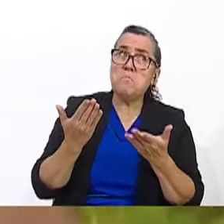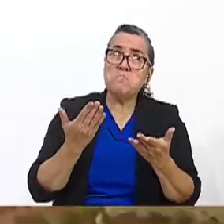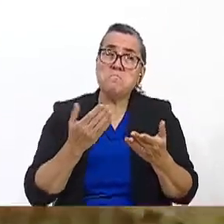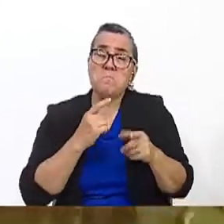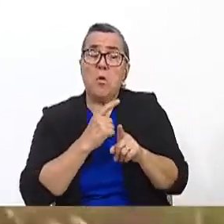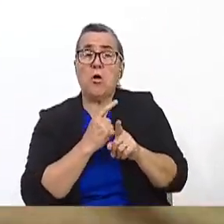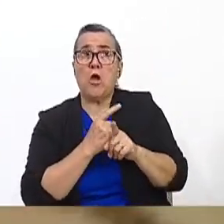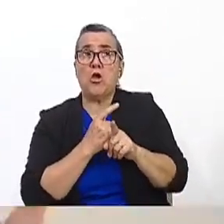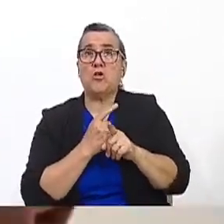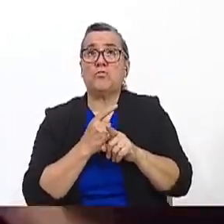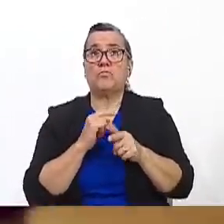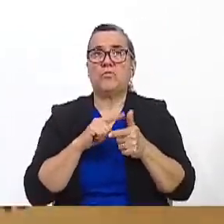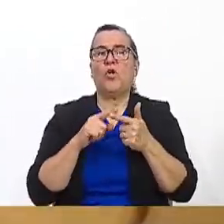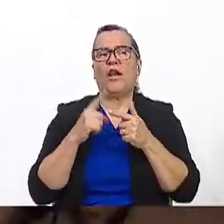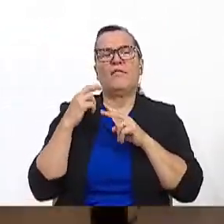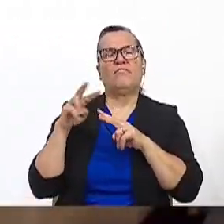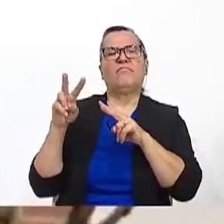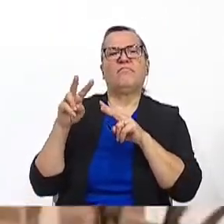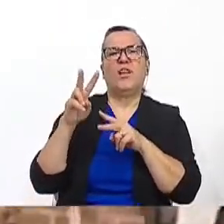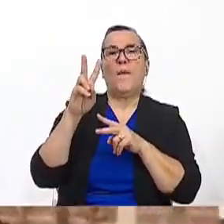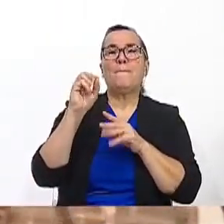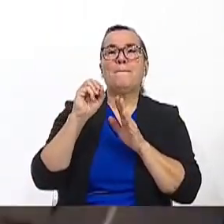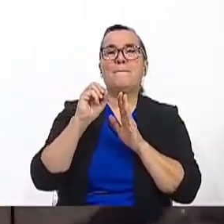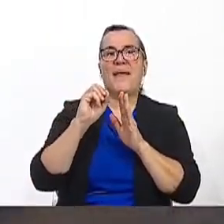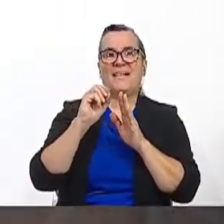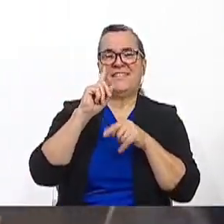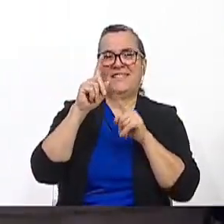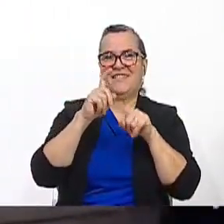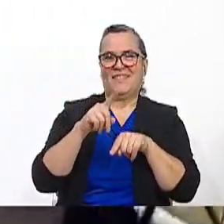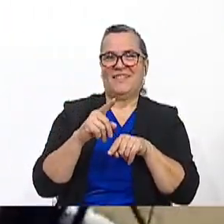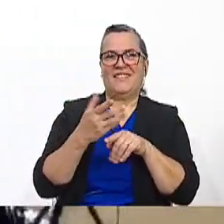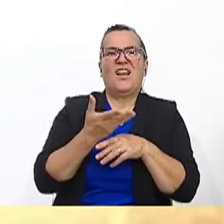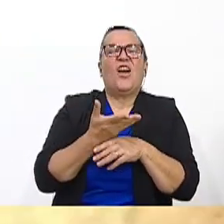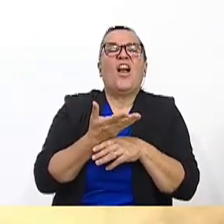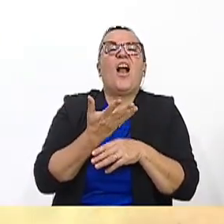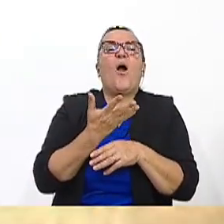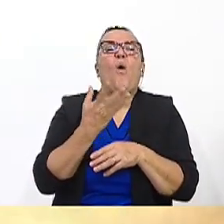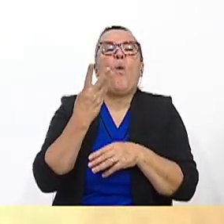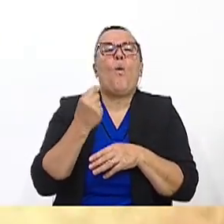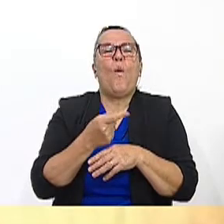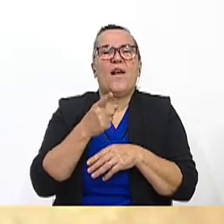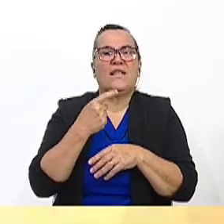right. Come into our truth booth. I'm going to give you 20 questions to see just how addicted you are.